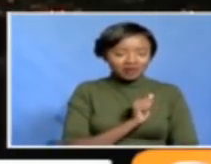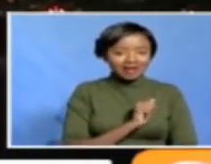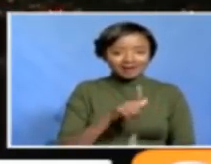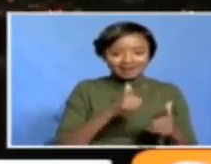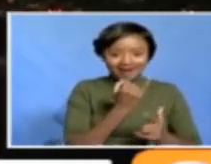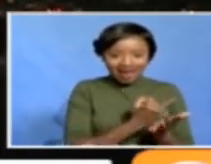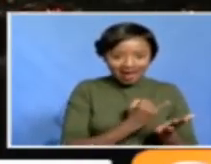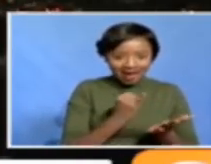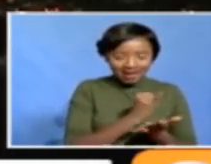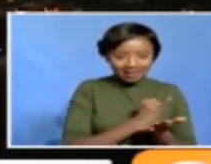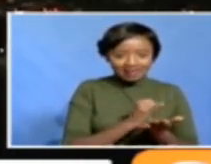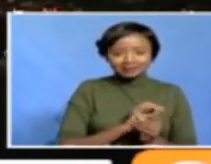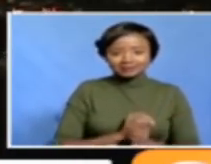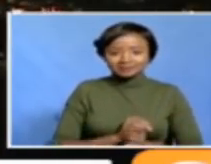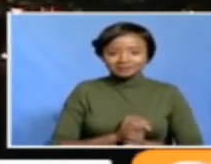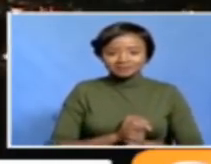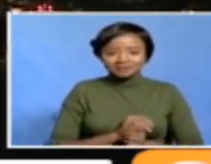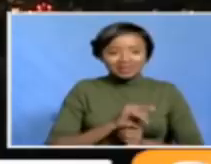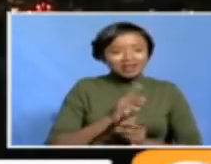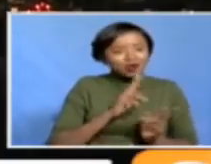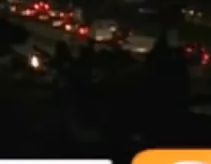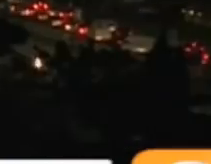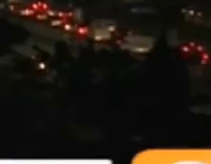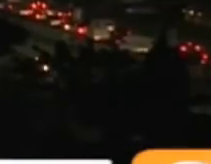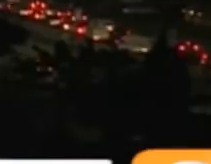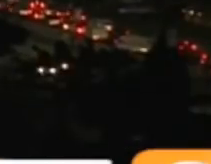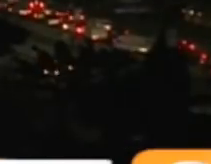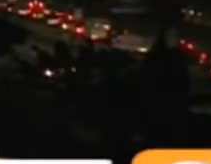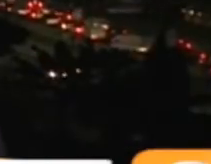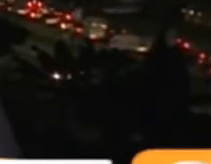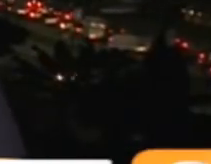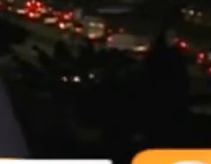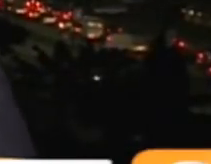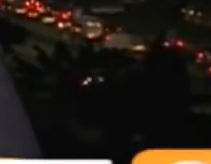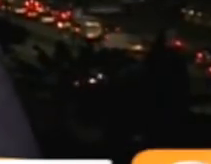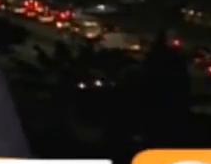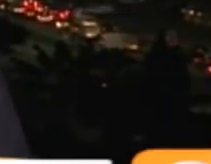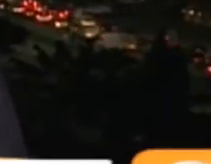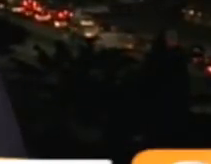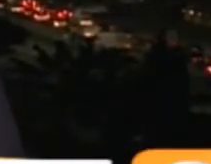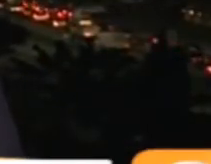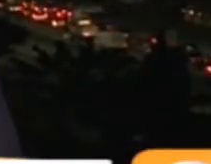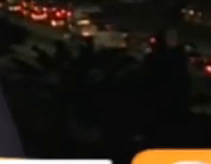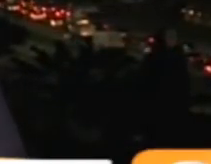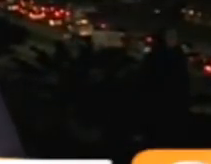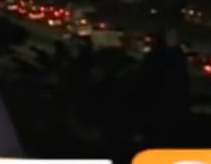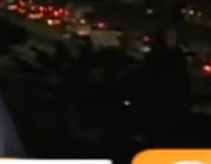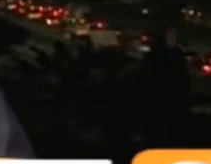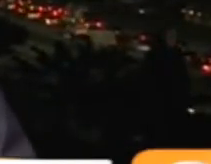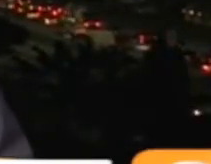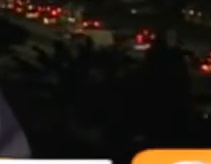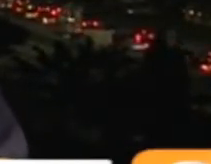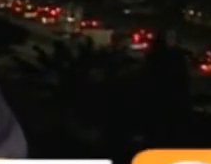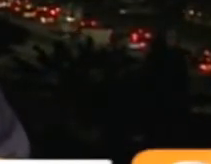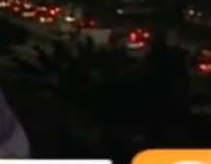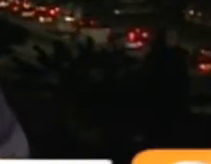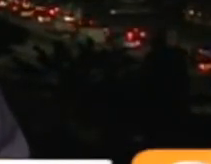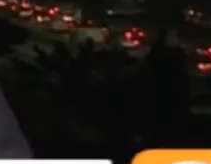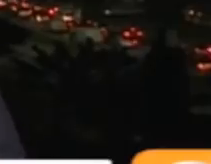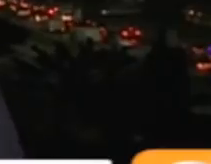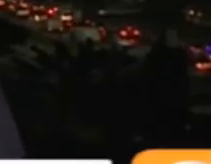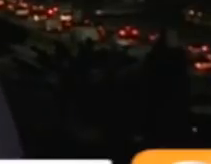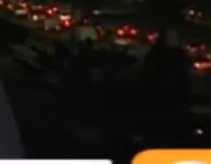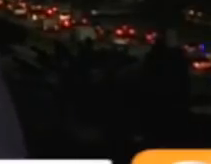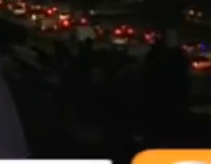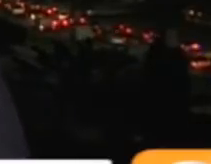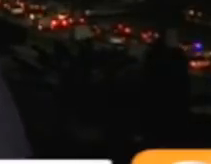Lagos. Those are ordinary Nigerians trying to make their way out of the city. And of course, to understand the challenges of traffic in Lagos,